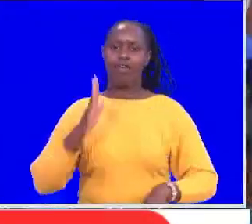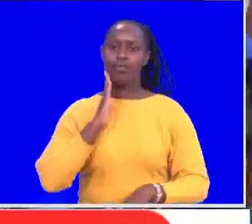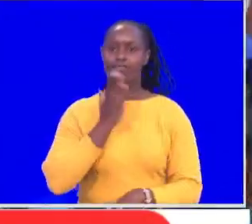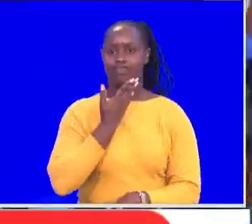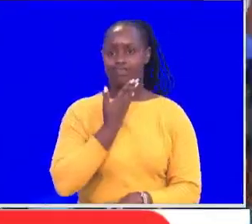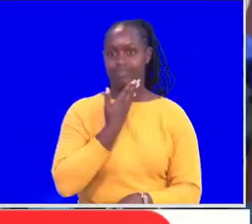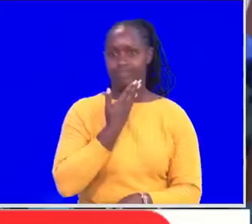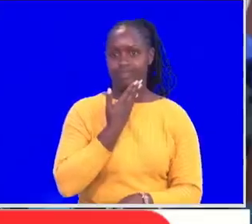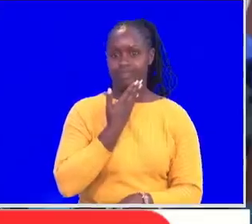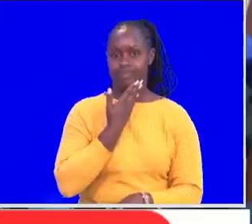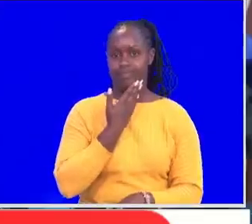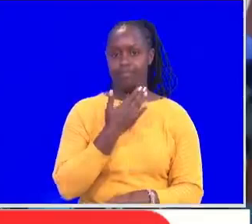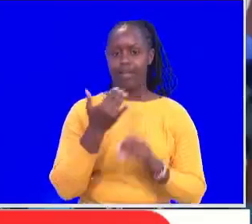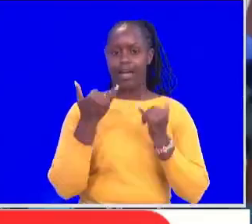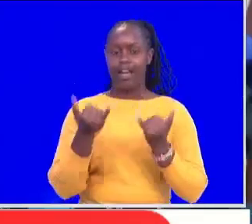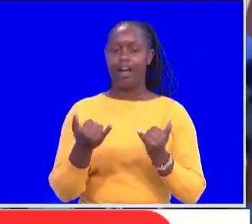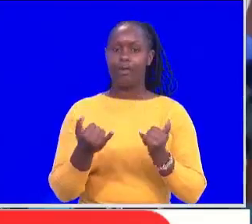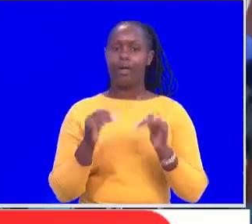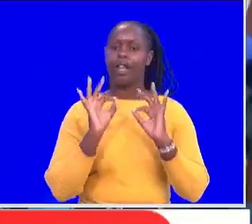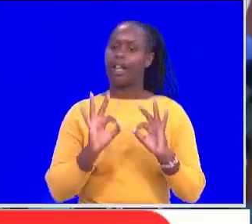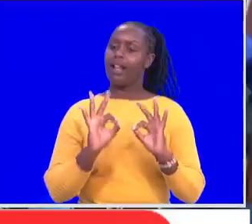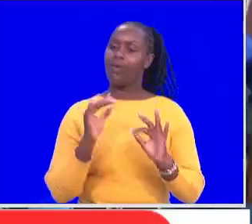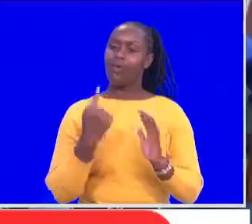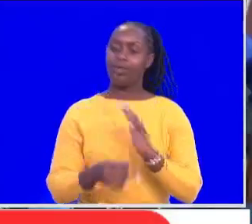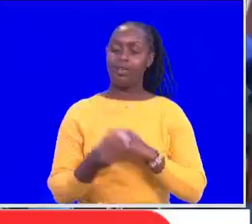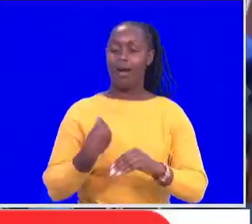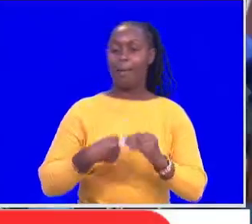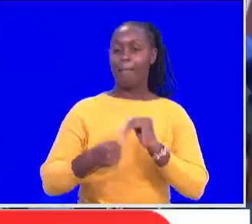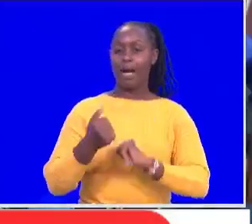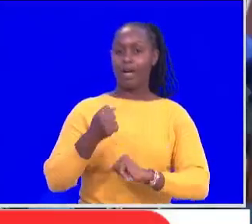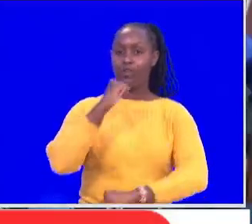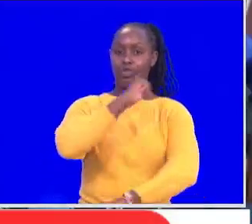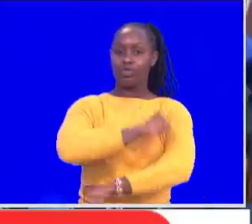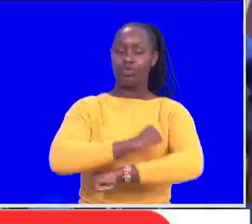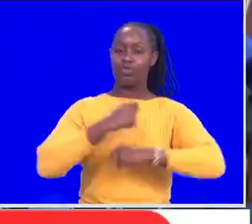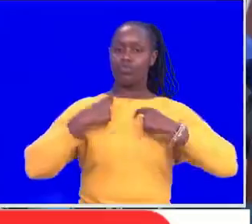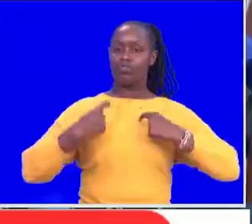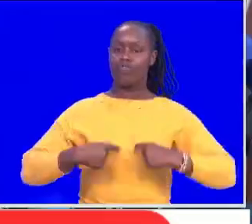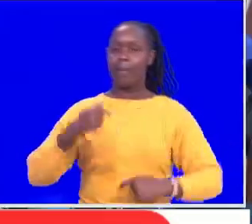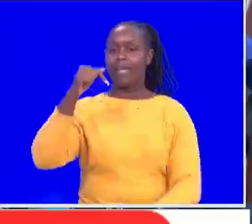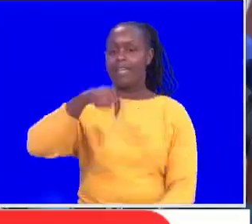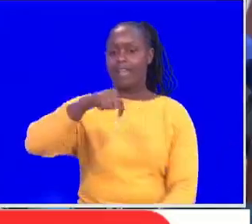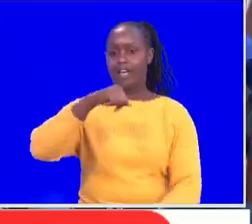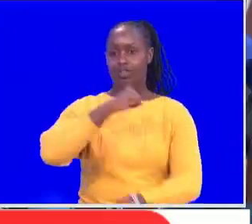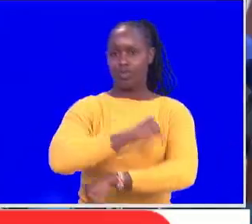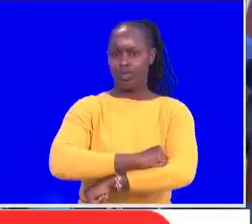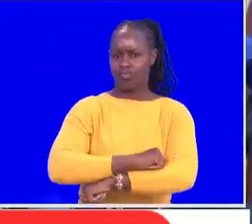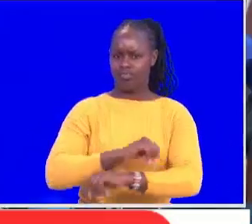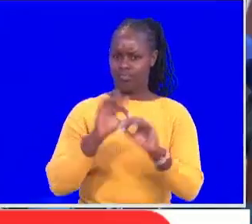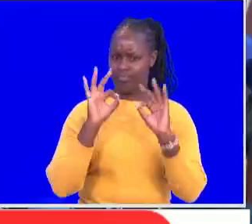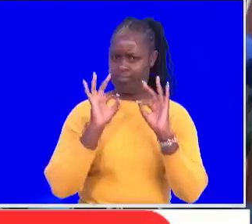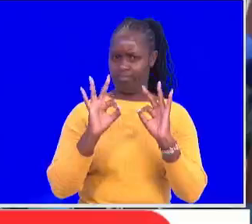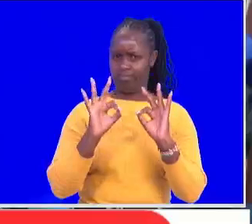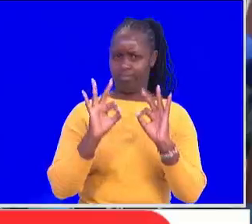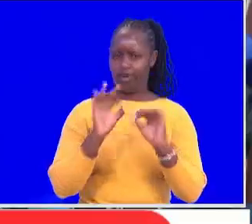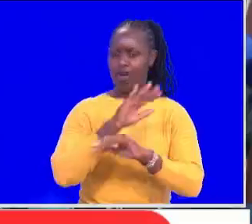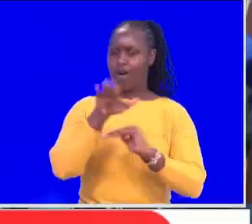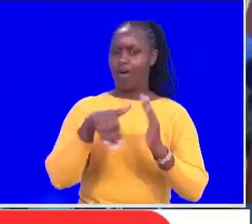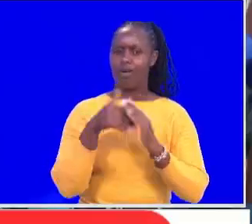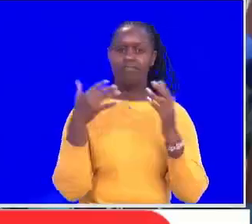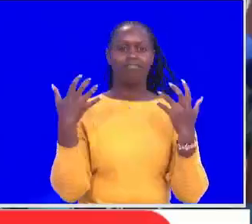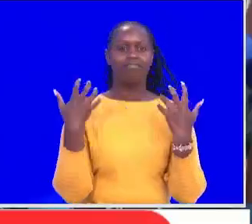kitu inapendeza sana ni kununua uniform hapa. Juu uniform ya hapa naona ikiwa smart, yote